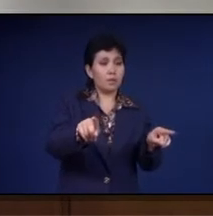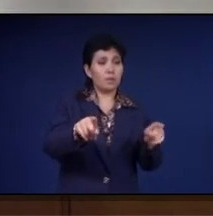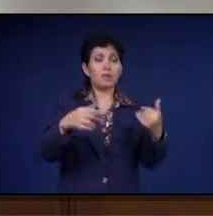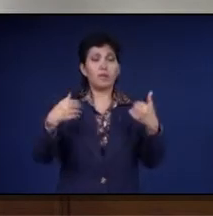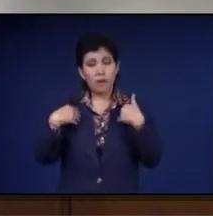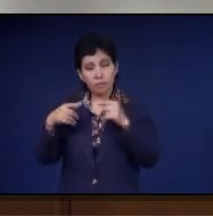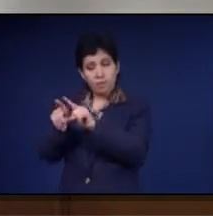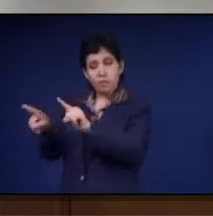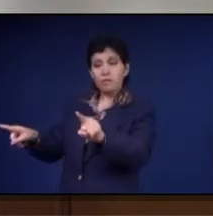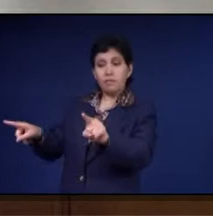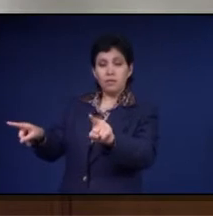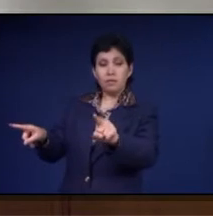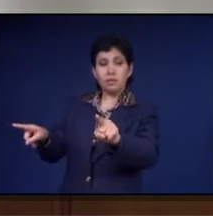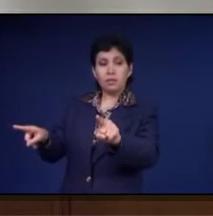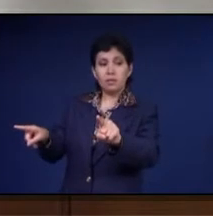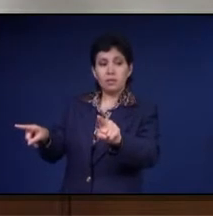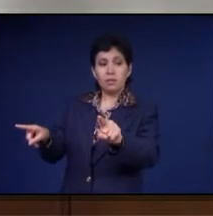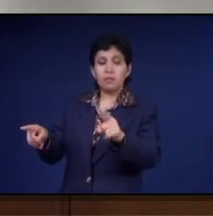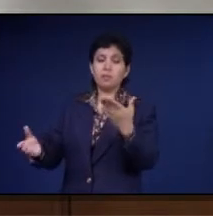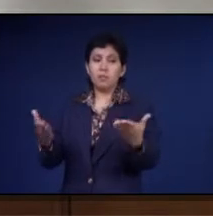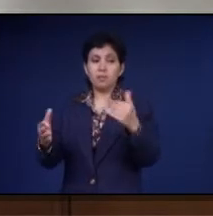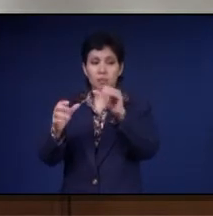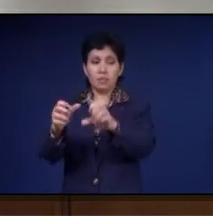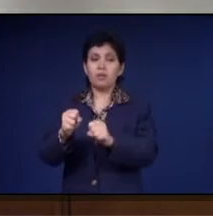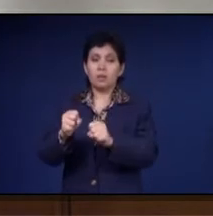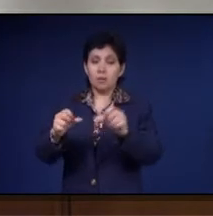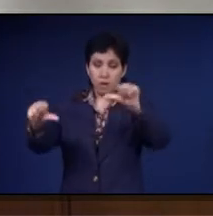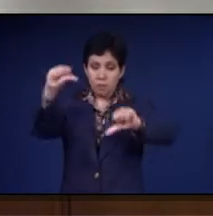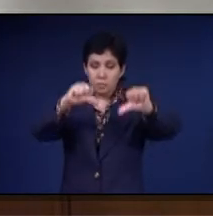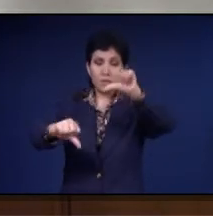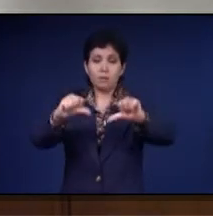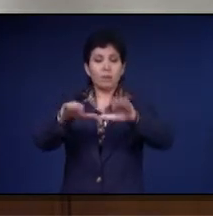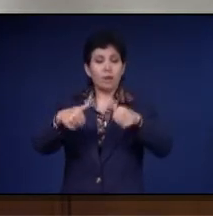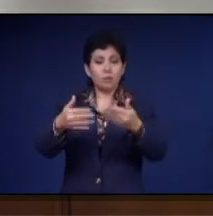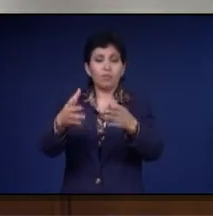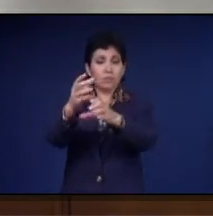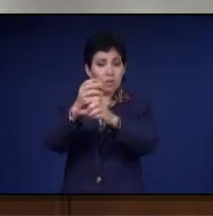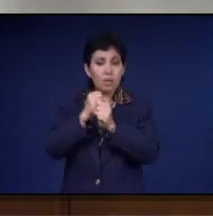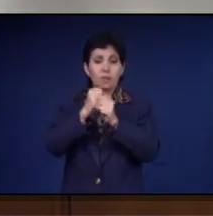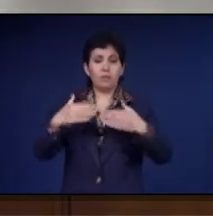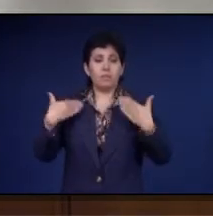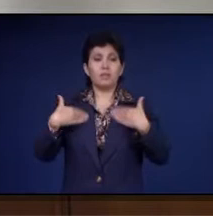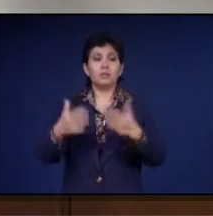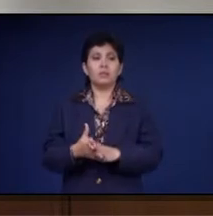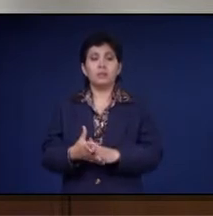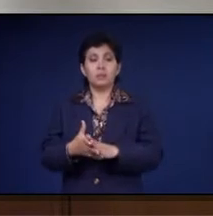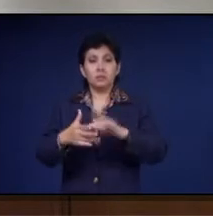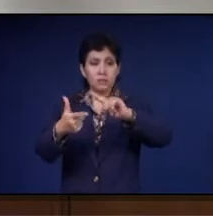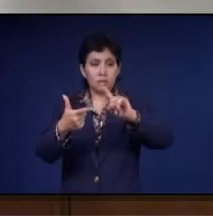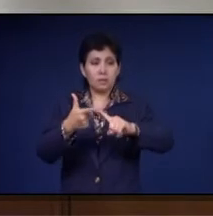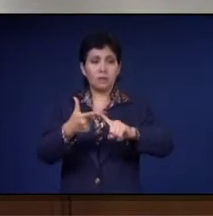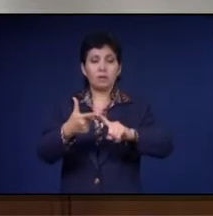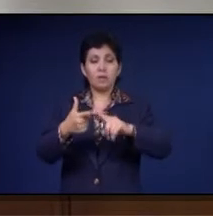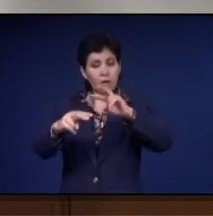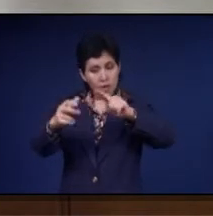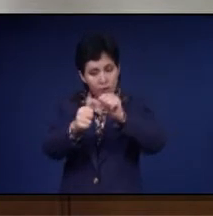on their friends. You can always form up your experiments, how you want it to be conducted. Next one is every